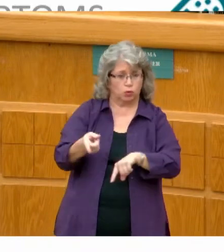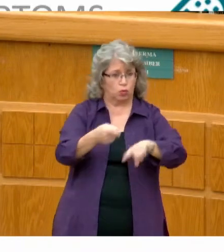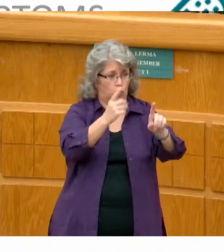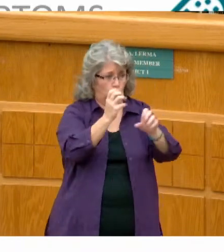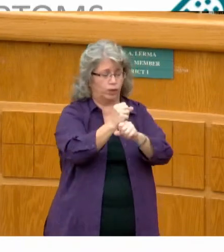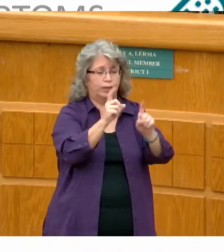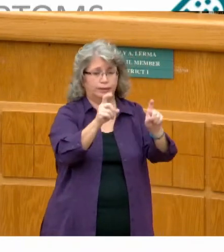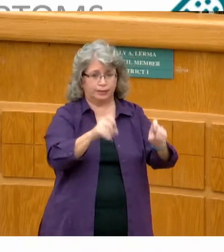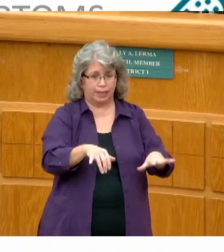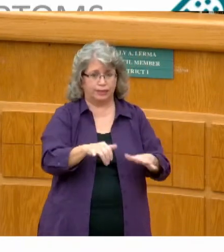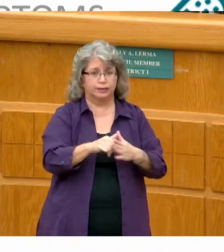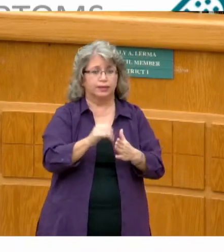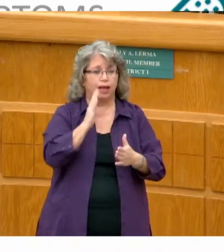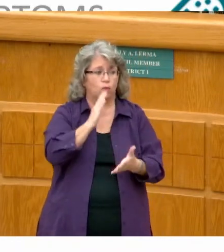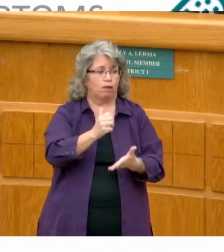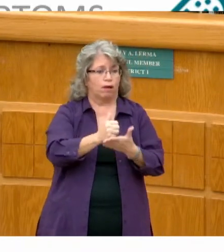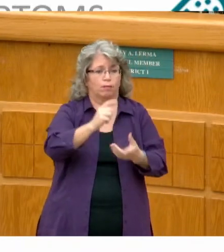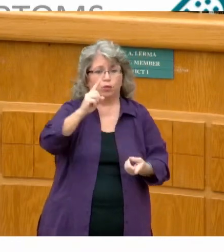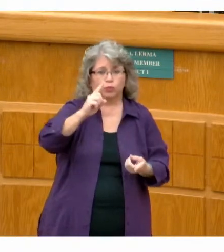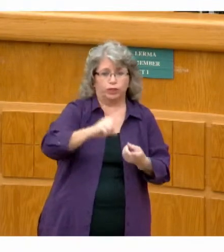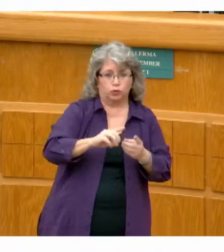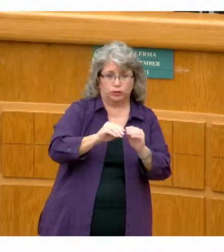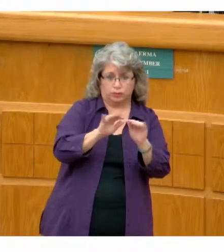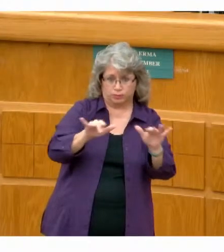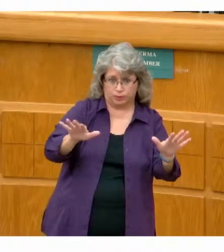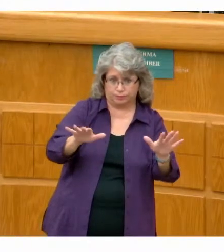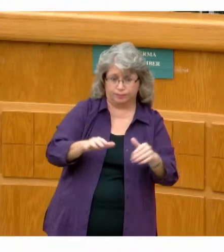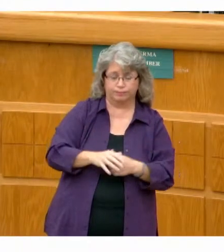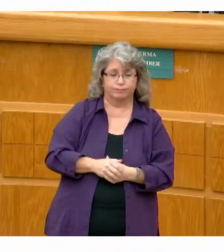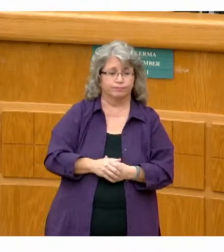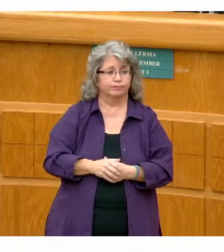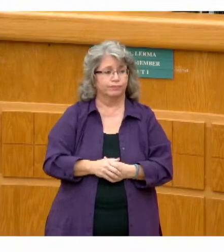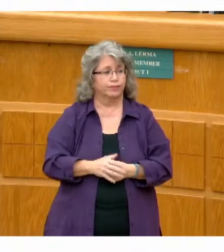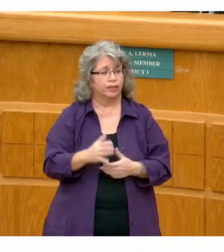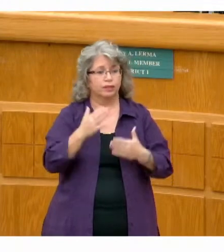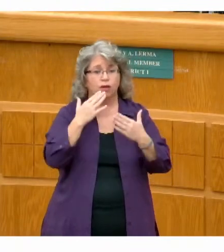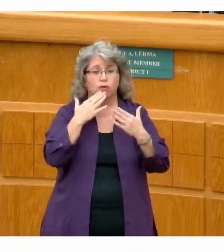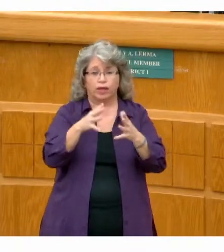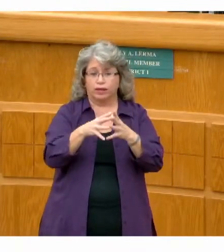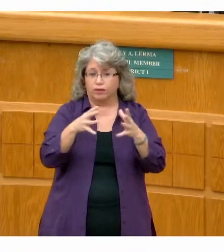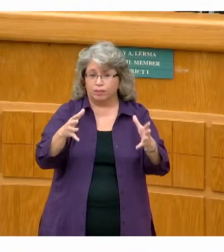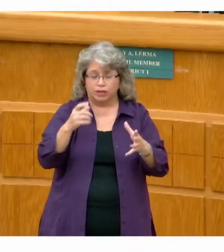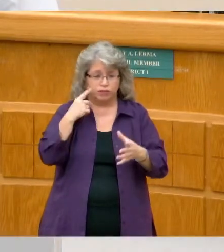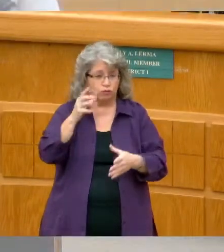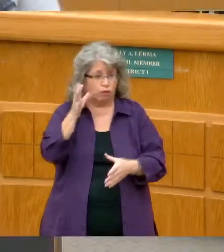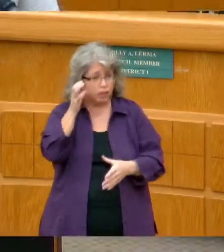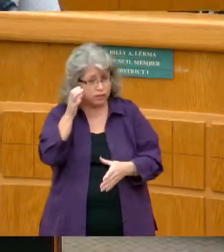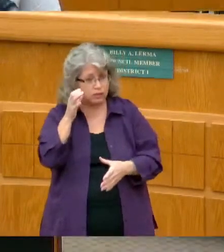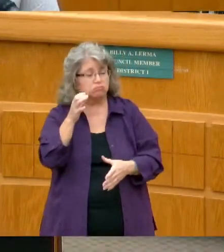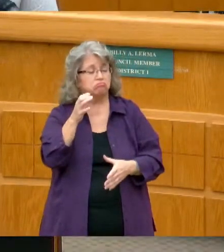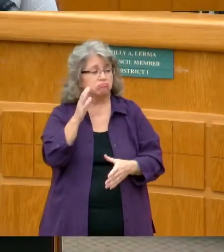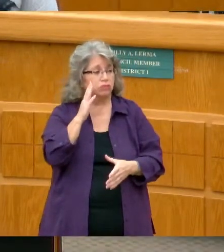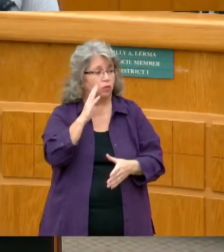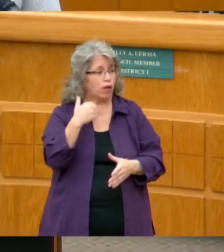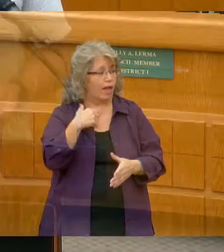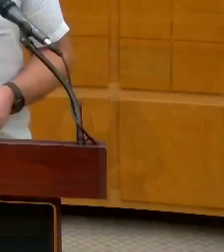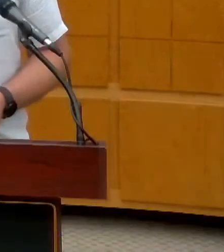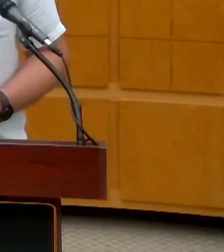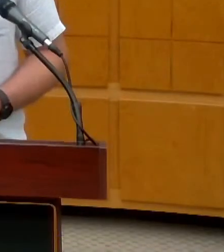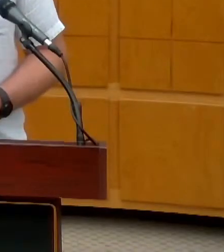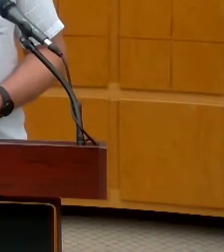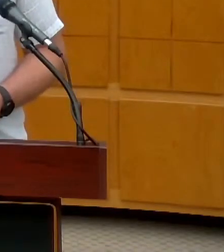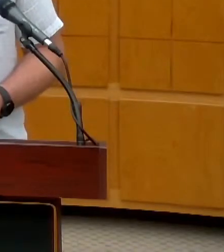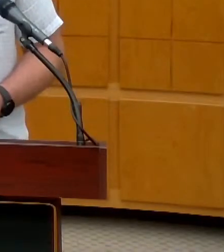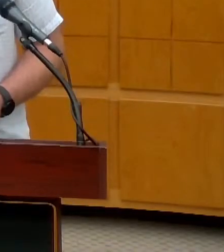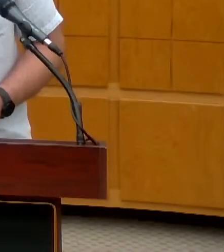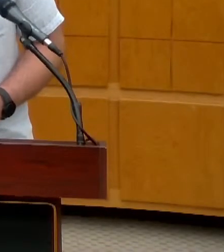here overall. So thank you very much for tuning in this week. We'll go to a translation, and then the Public Health Director will answer any questions that